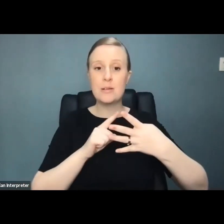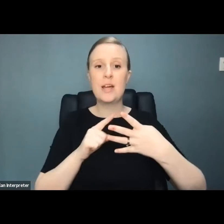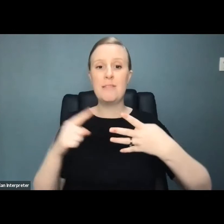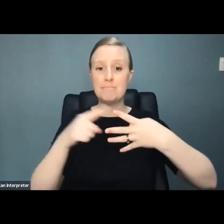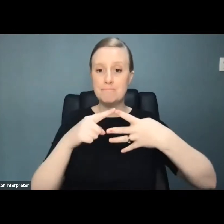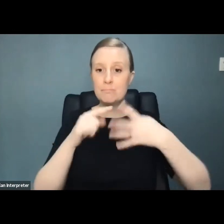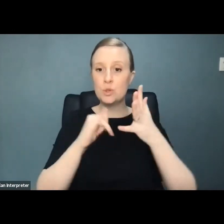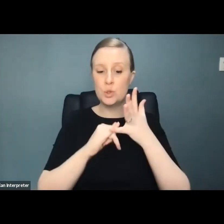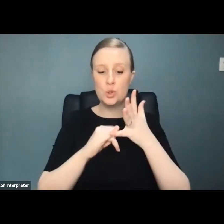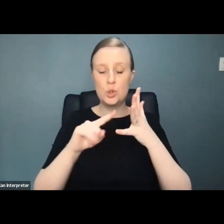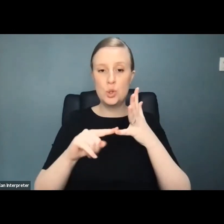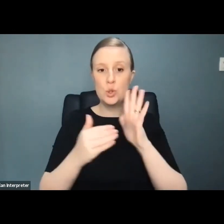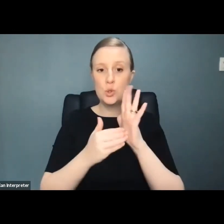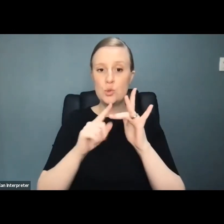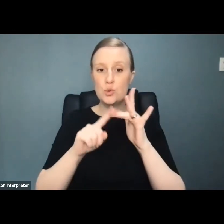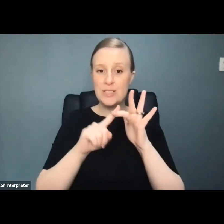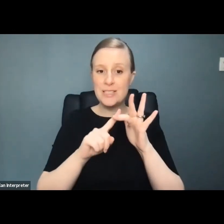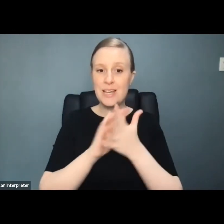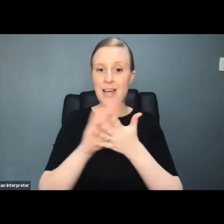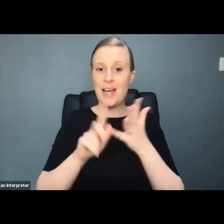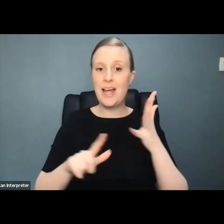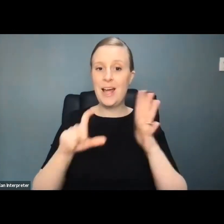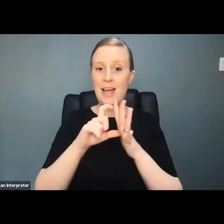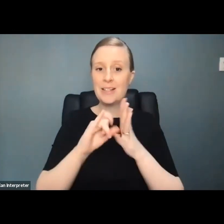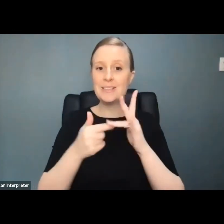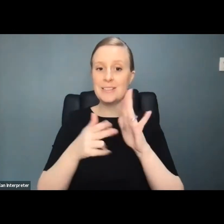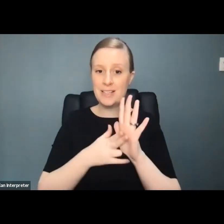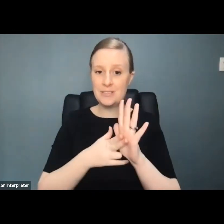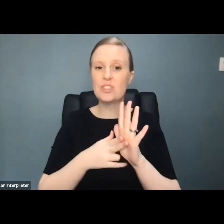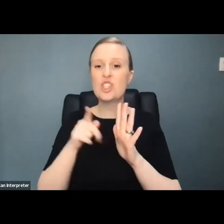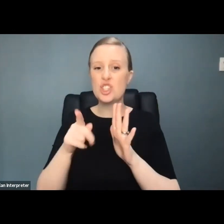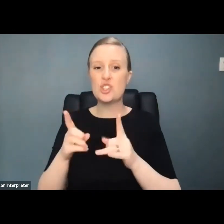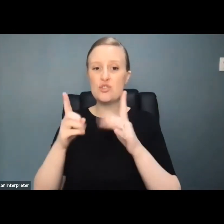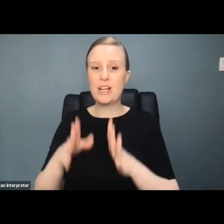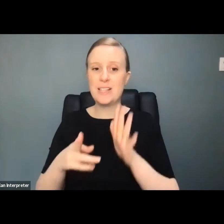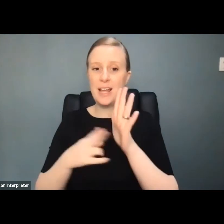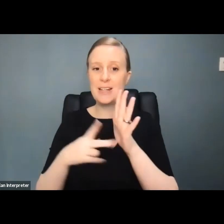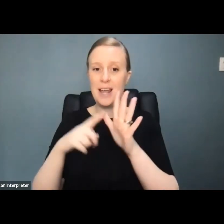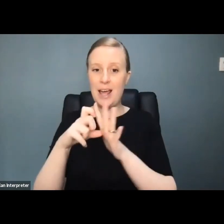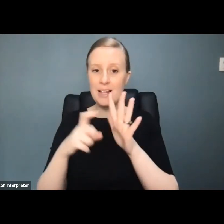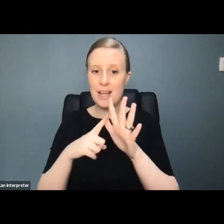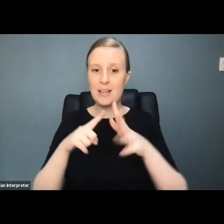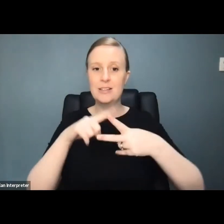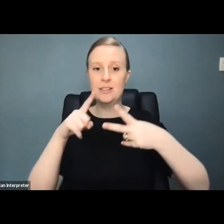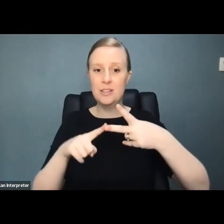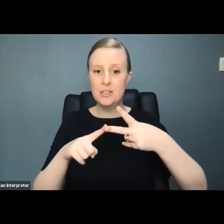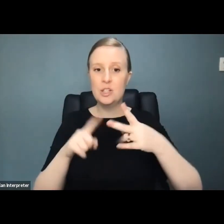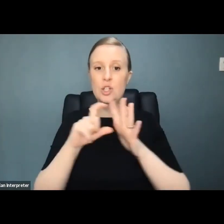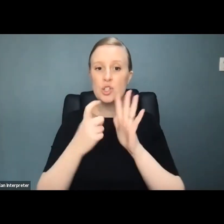NADA, Dr. Sean Green, Clinical Toxicologist and Emergency Medicine Physician at Austin Hospital,